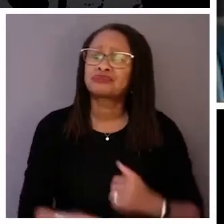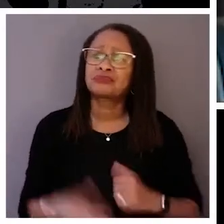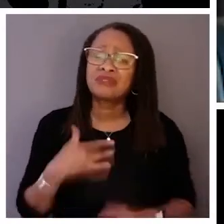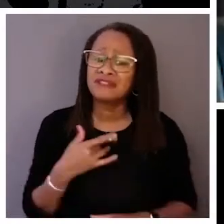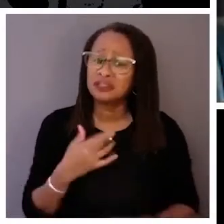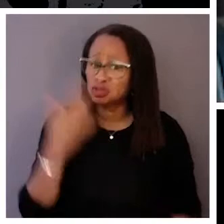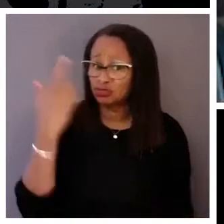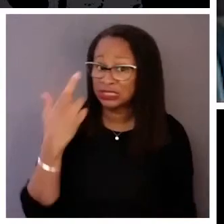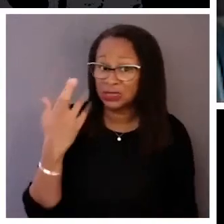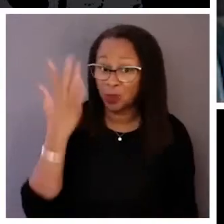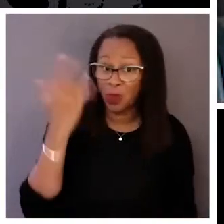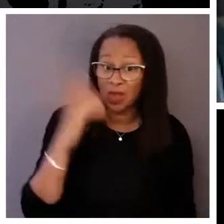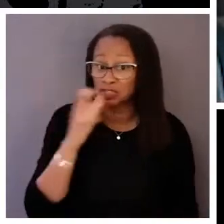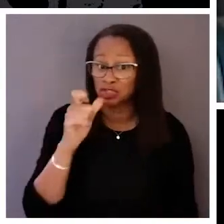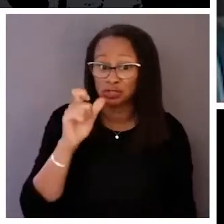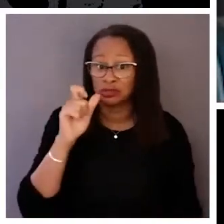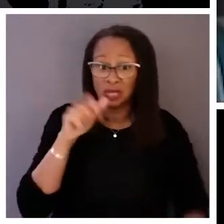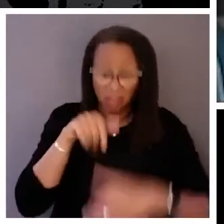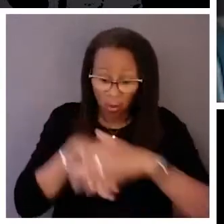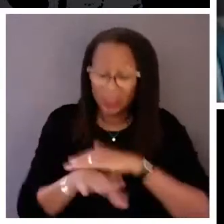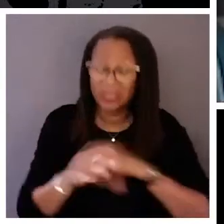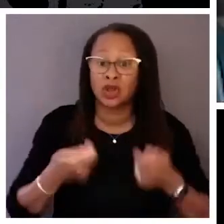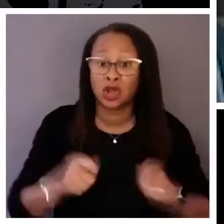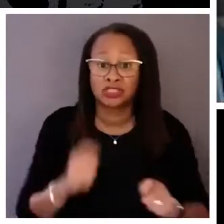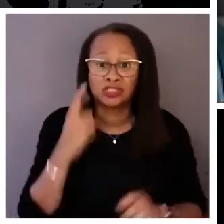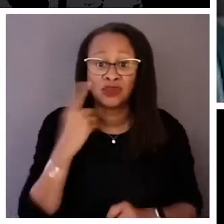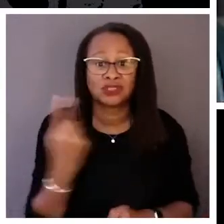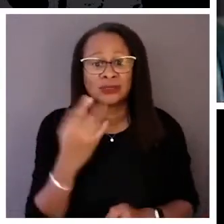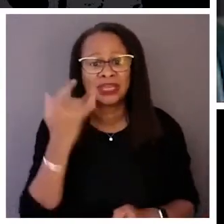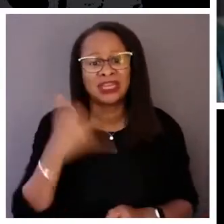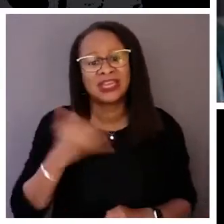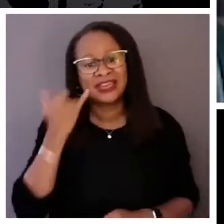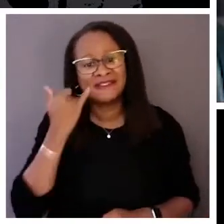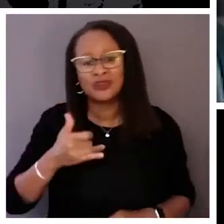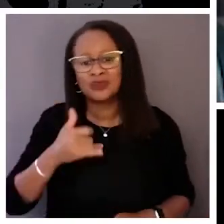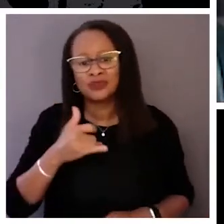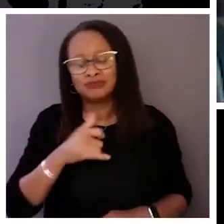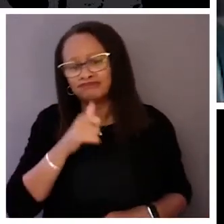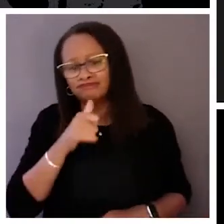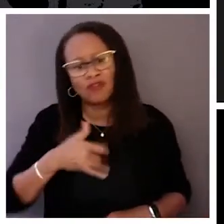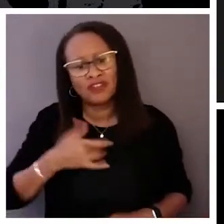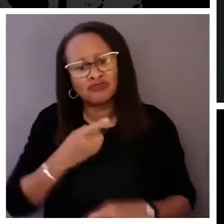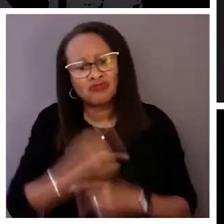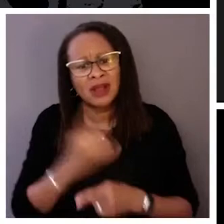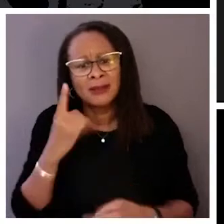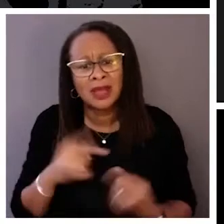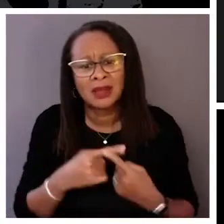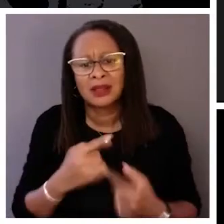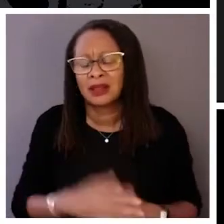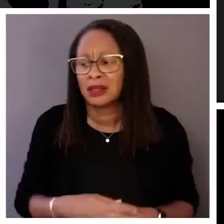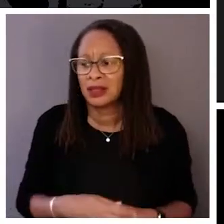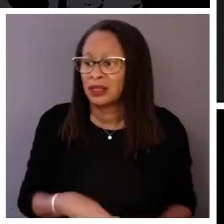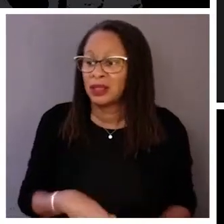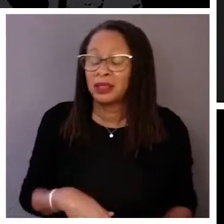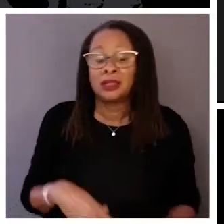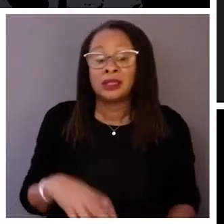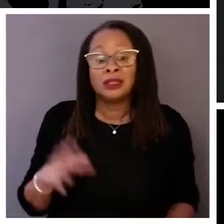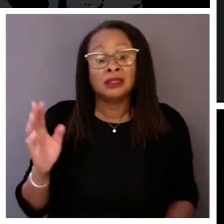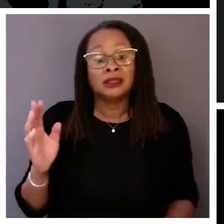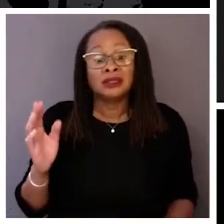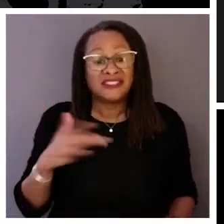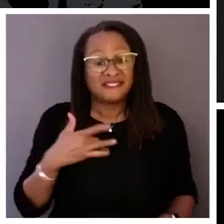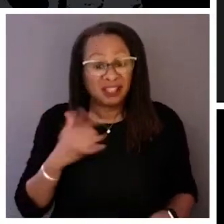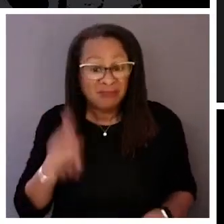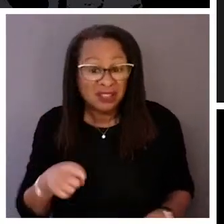why we shouldn't go in to audition for something, I guess, if you don't feel right about it? I think like you have to feel like when you're going